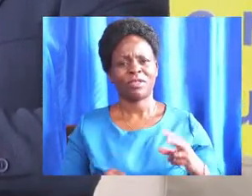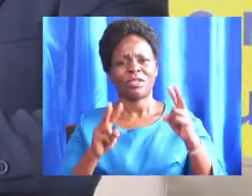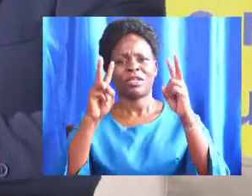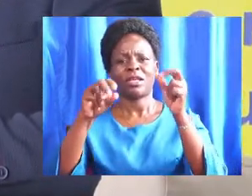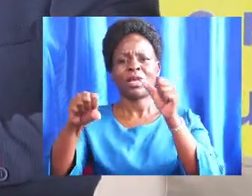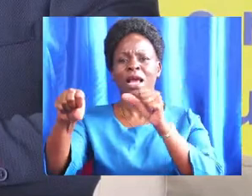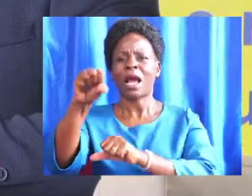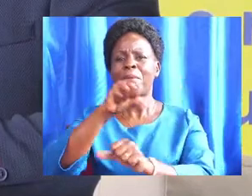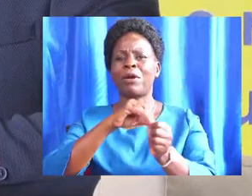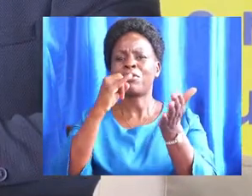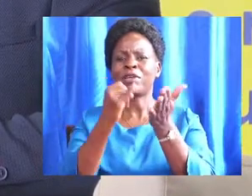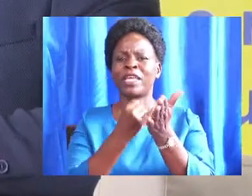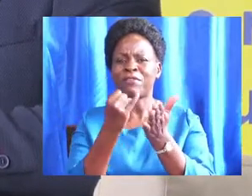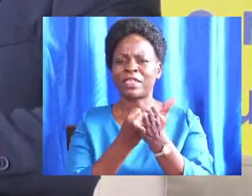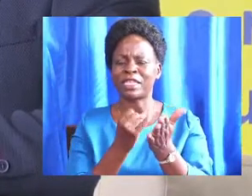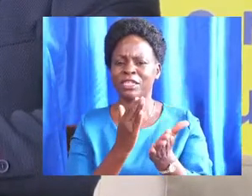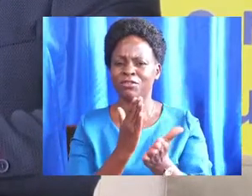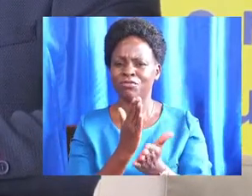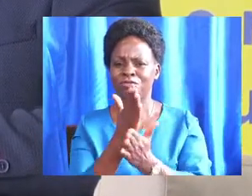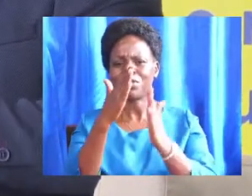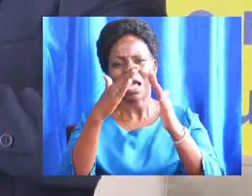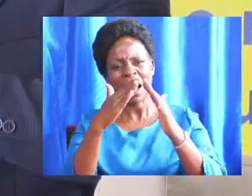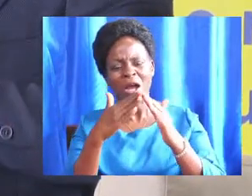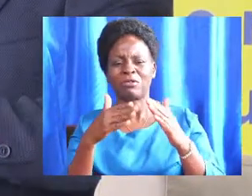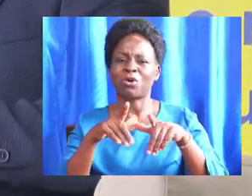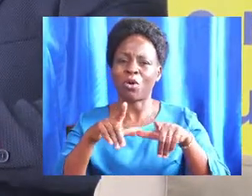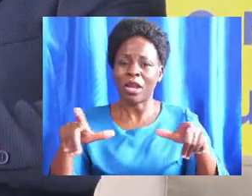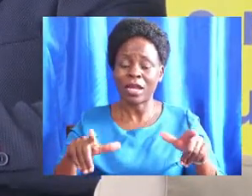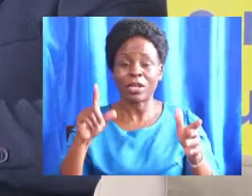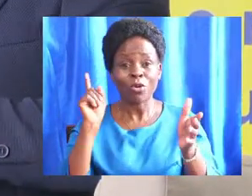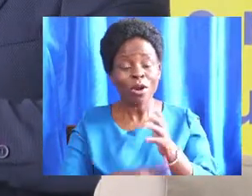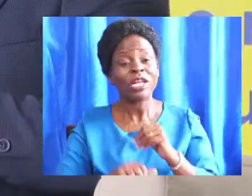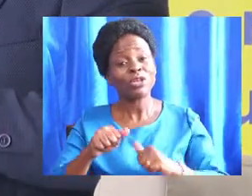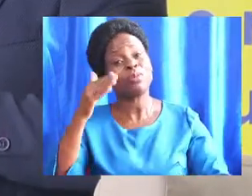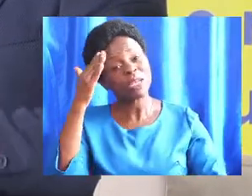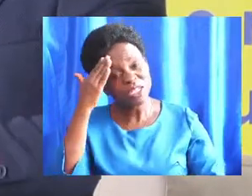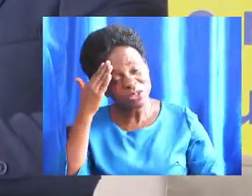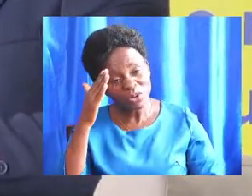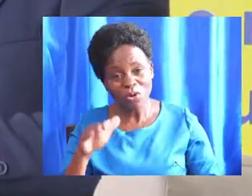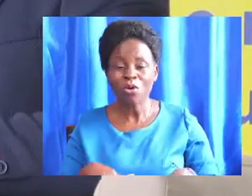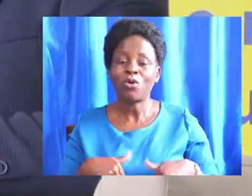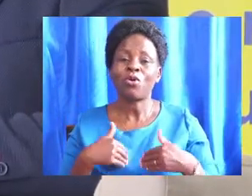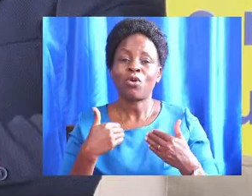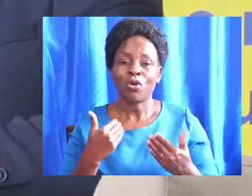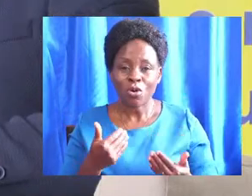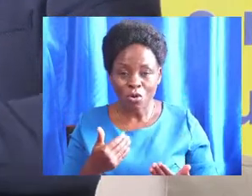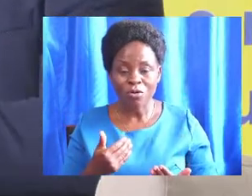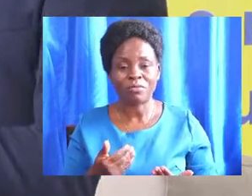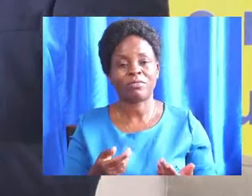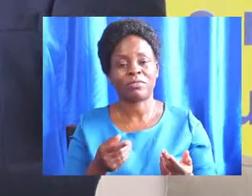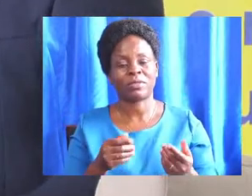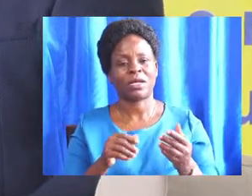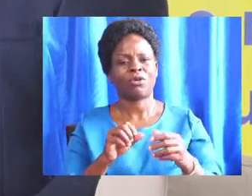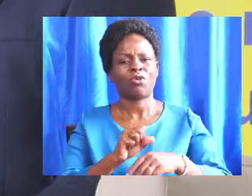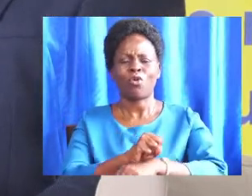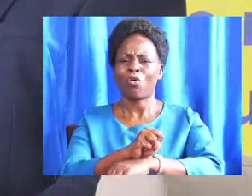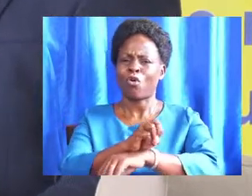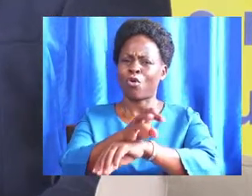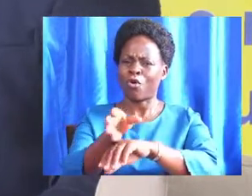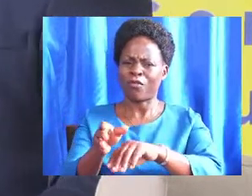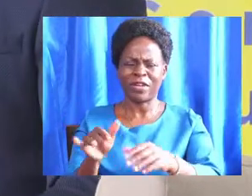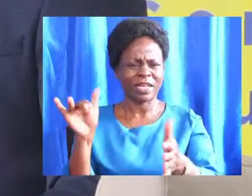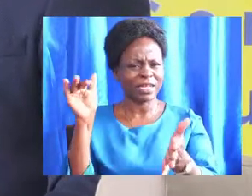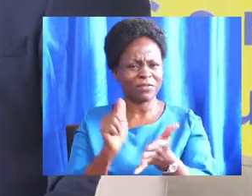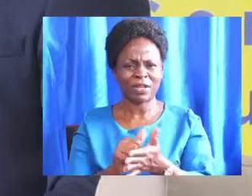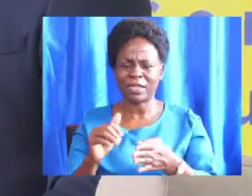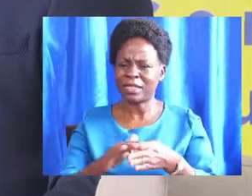about investing in real estate, what you must know and do. Friends, the COVID pandemic has